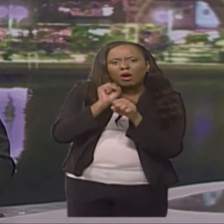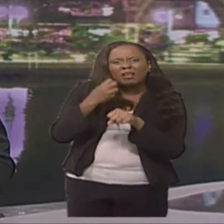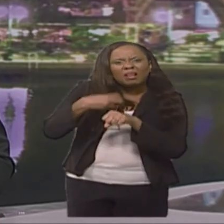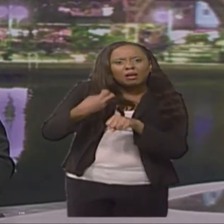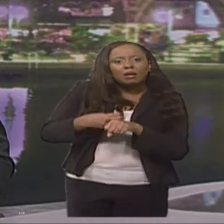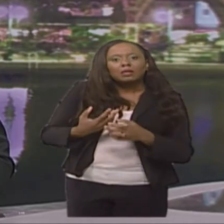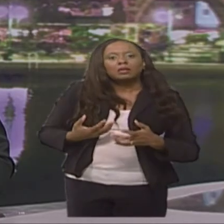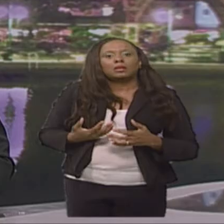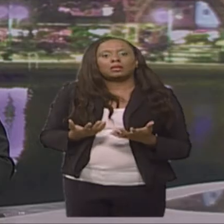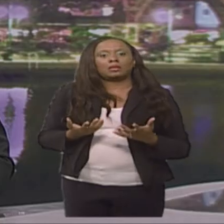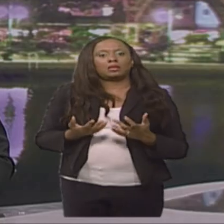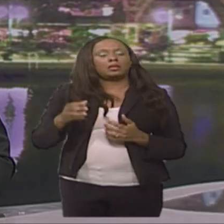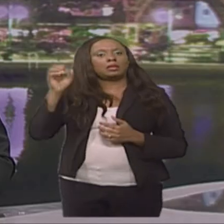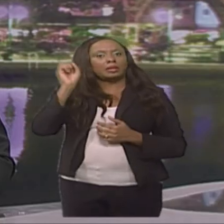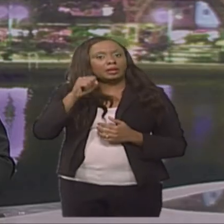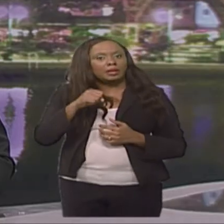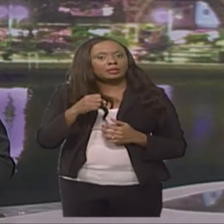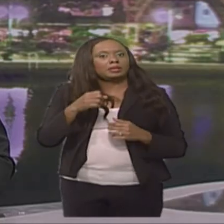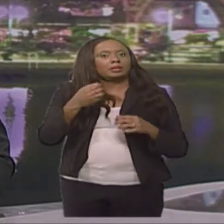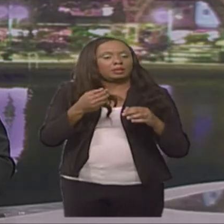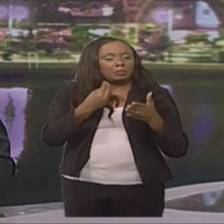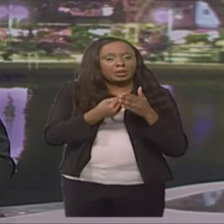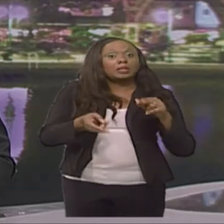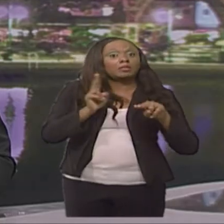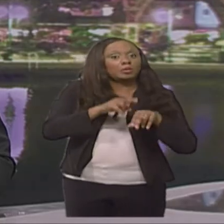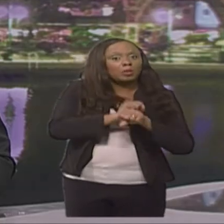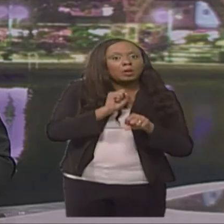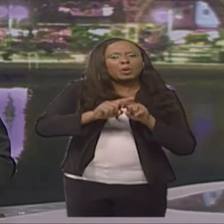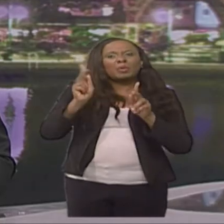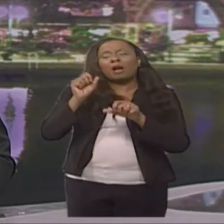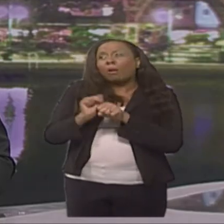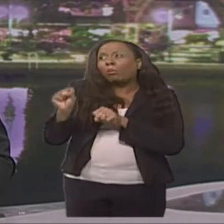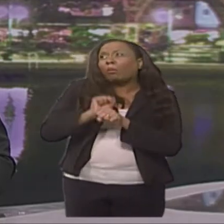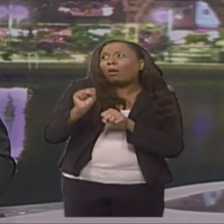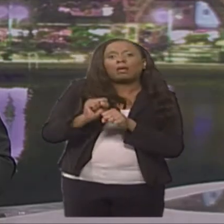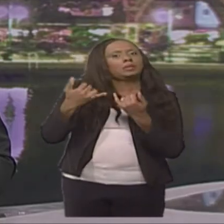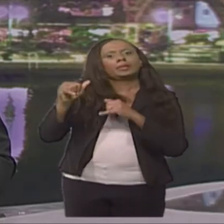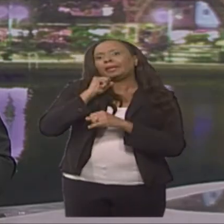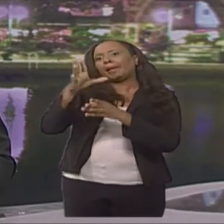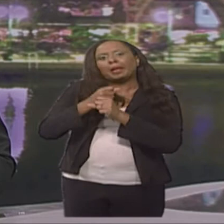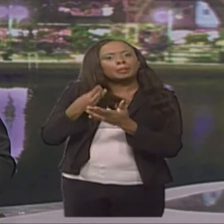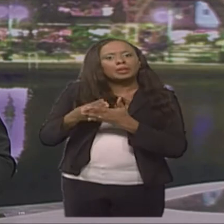salary increases for the work they're doing, too often the hardest workers are not on the receiving end.